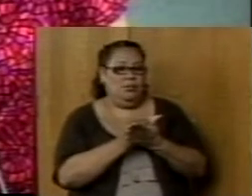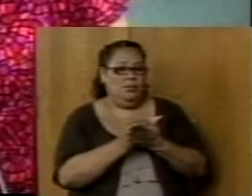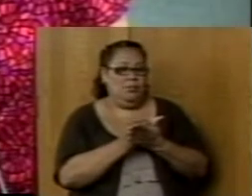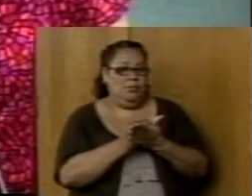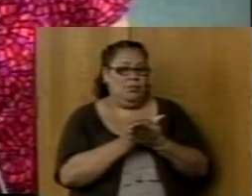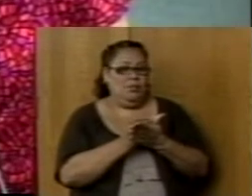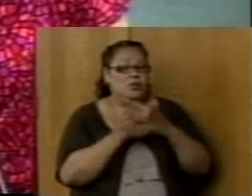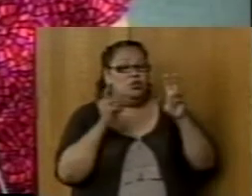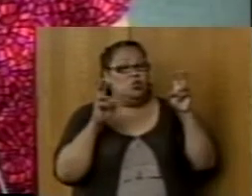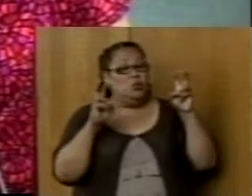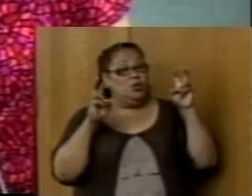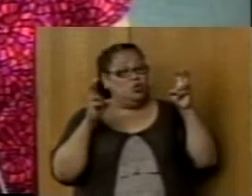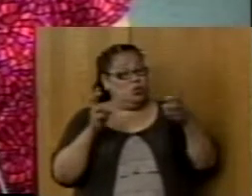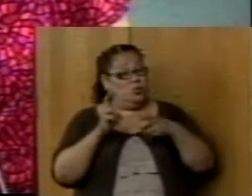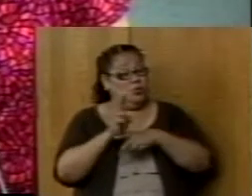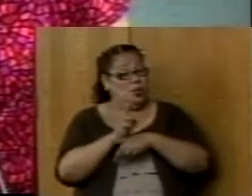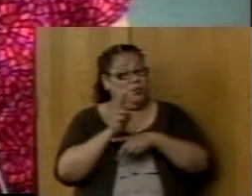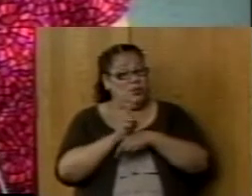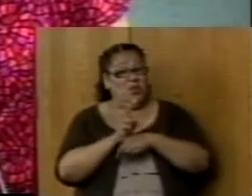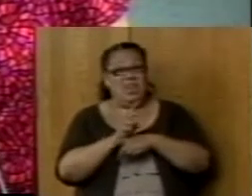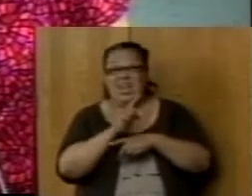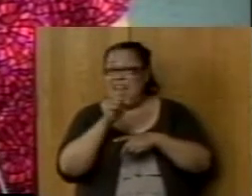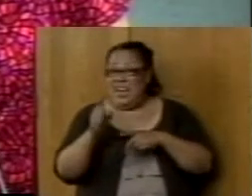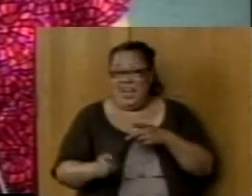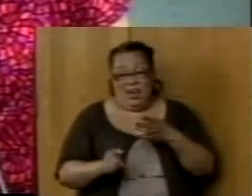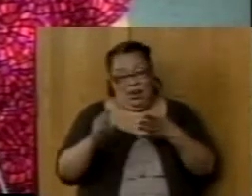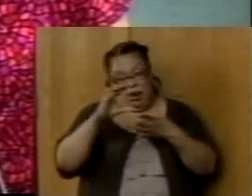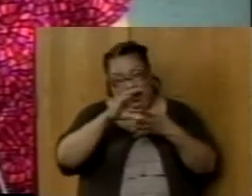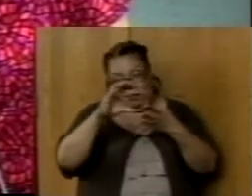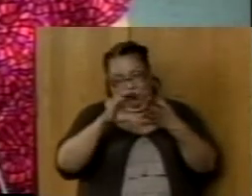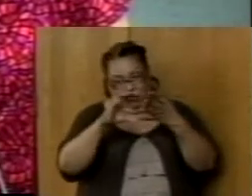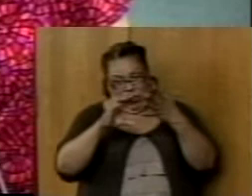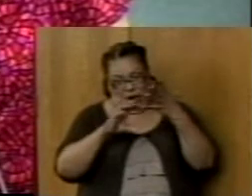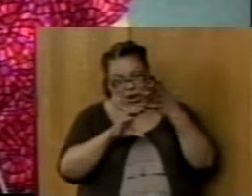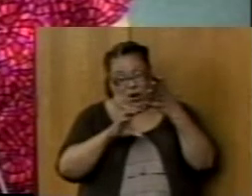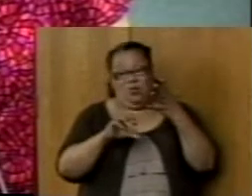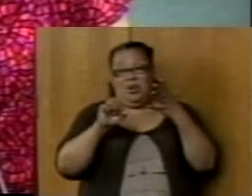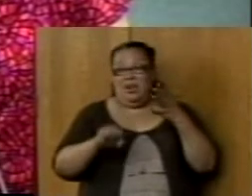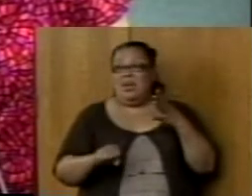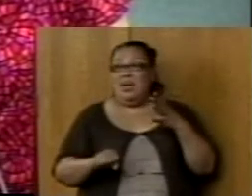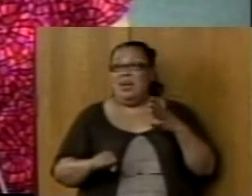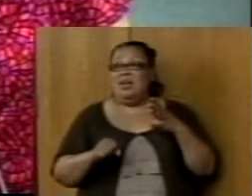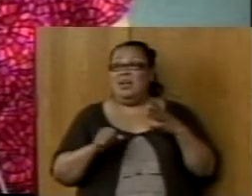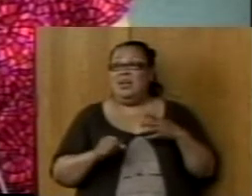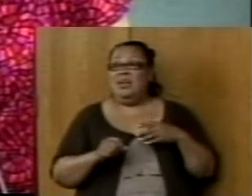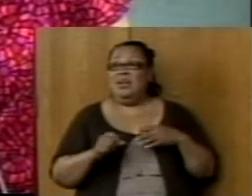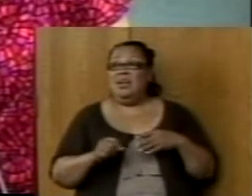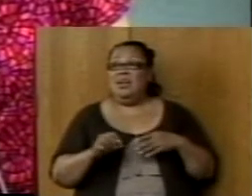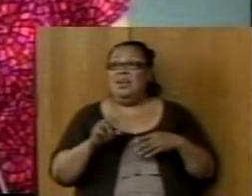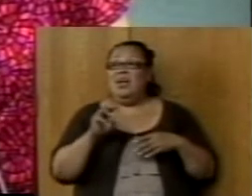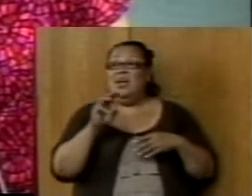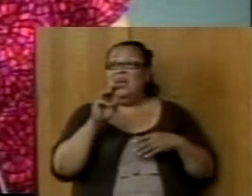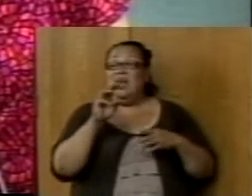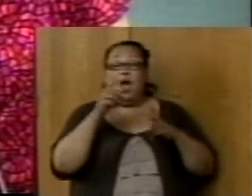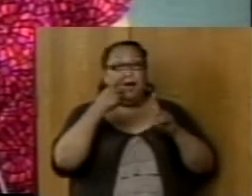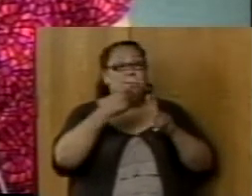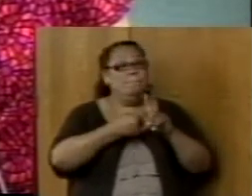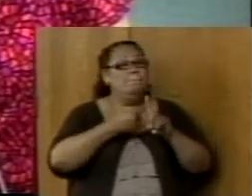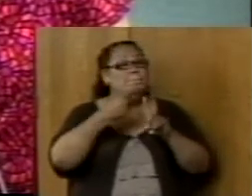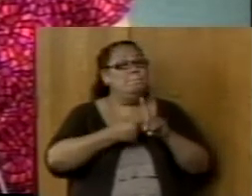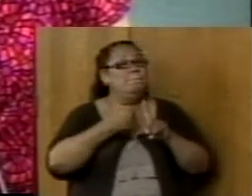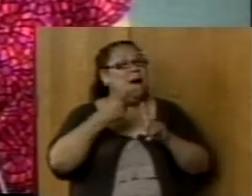in terms of usage, every core area does perform, and we do administer a monkey survey, which